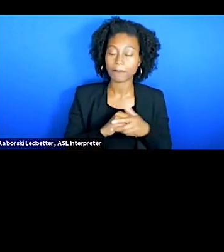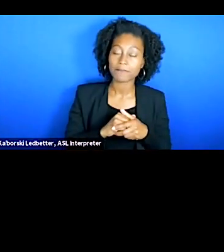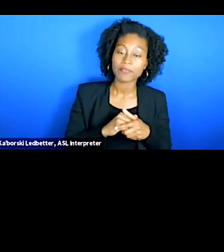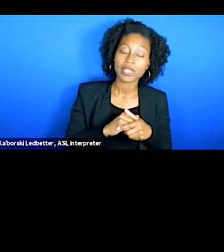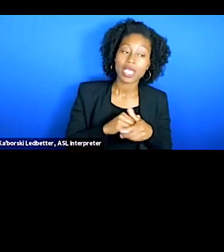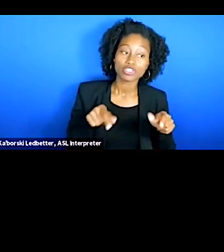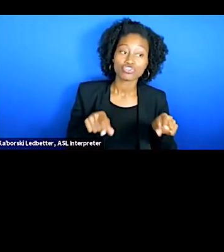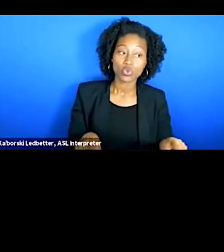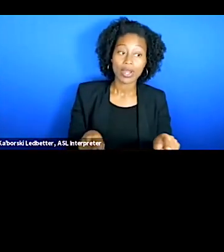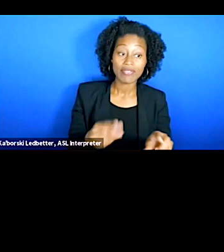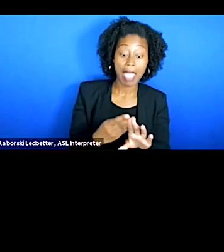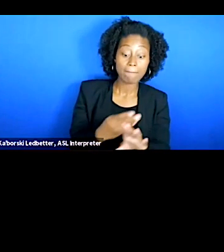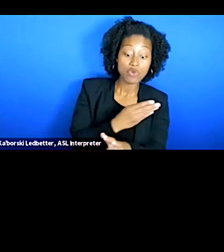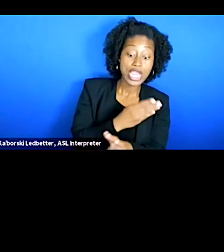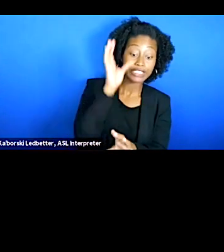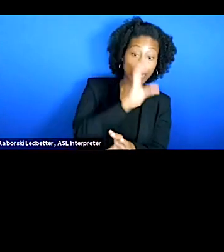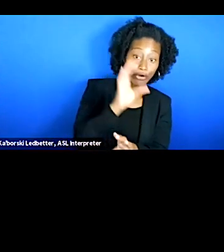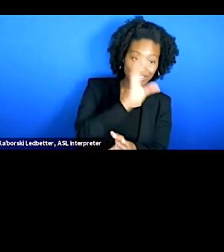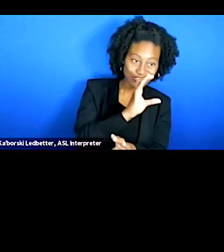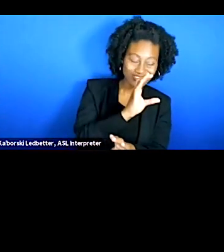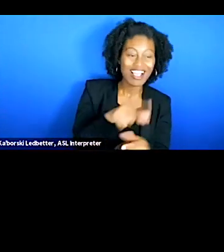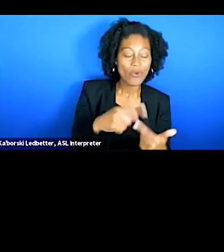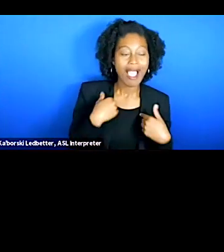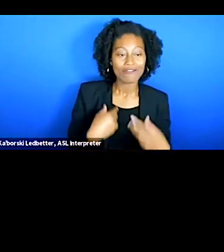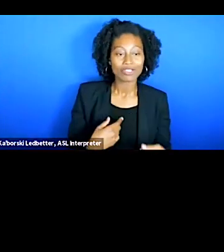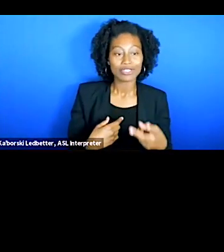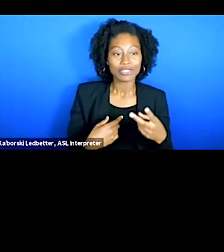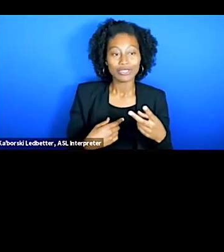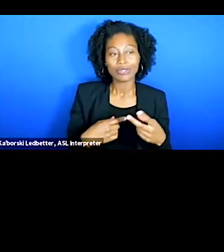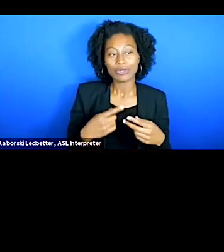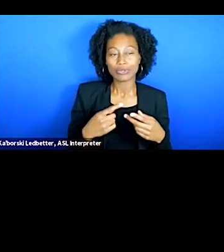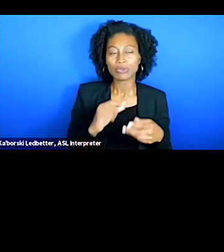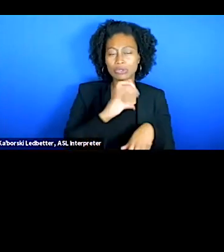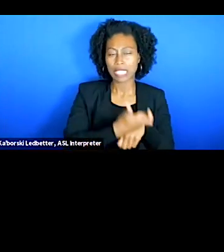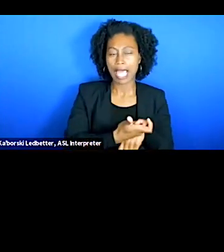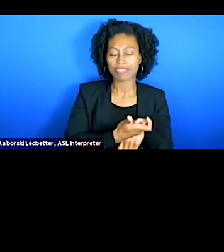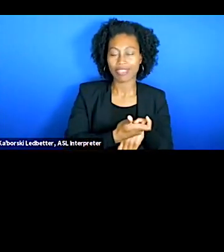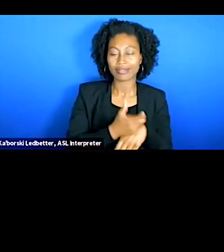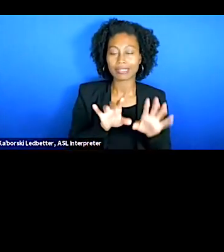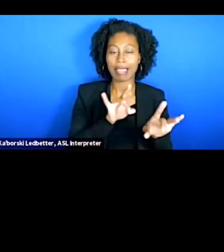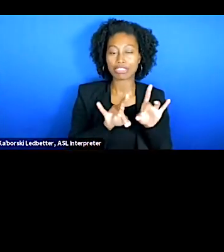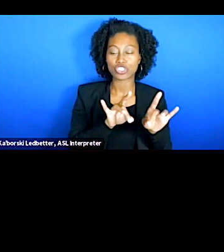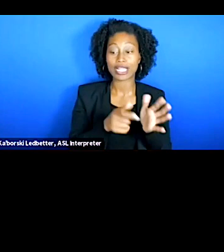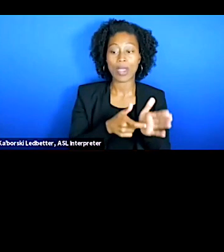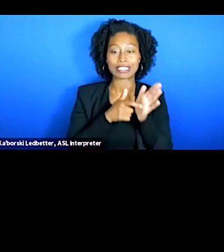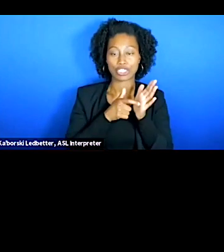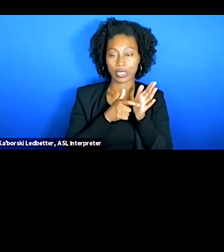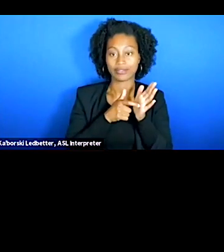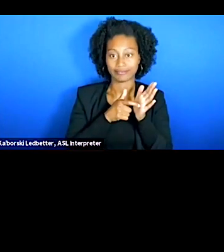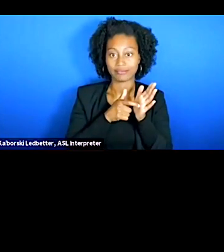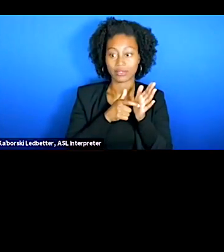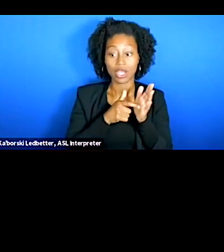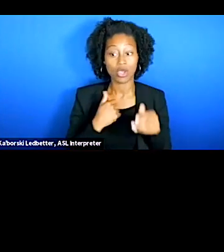During the pre-search, we will choose a set of selection criteria. We use selection